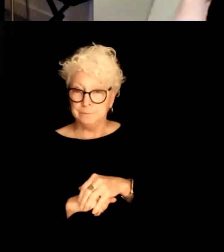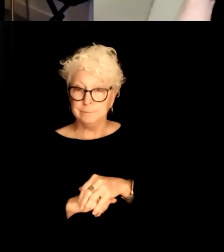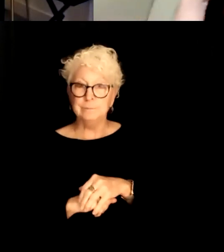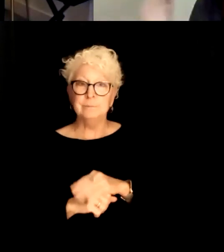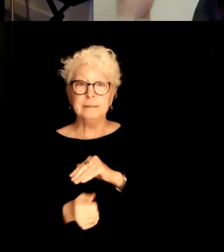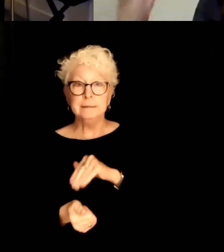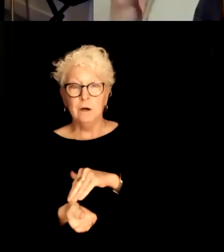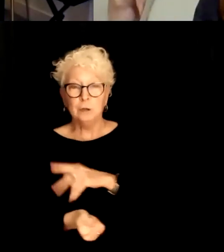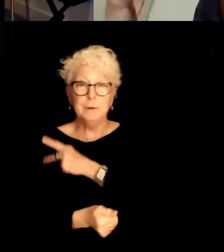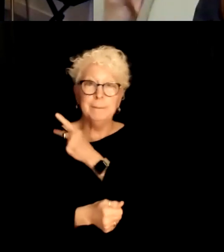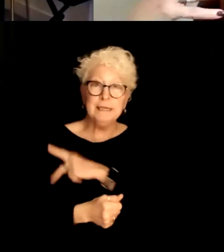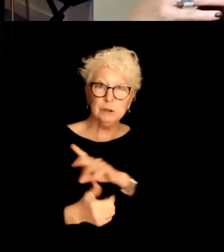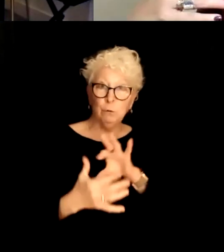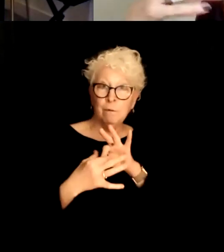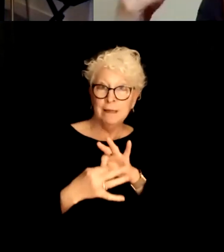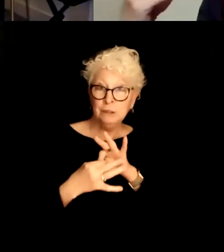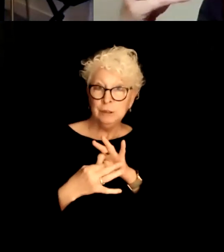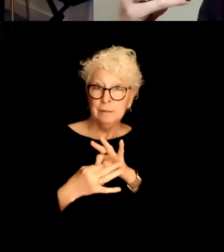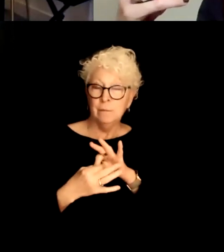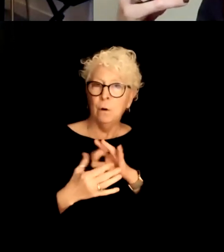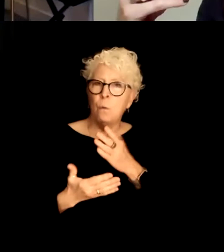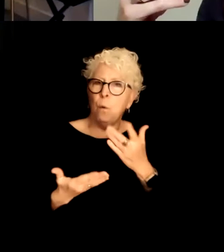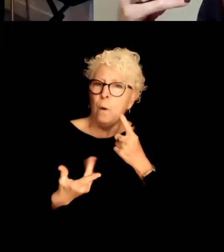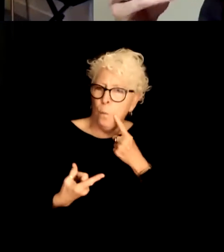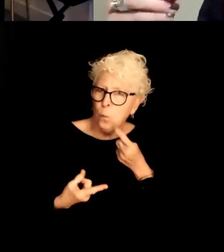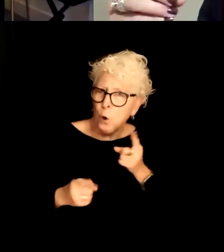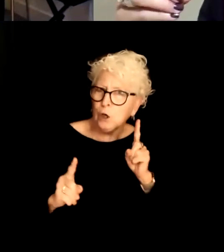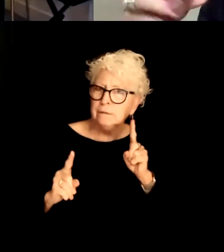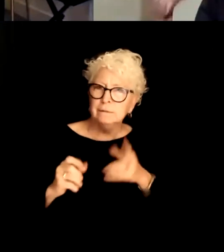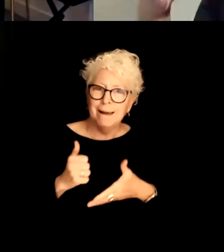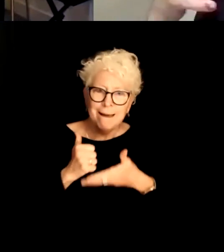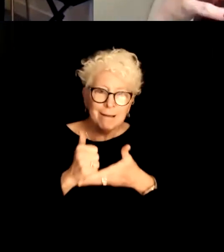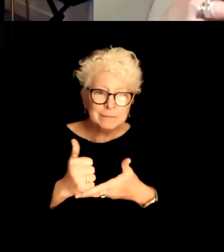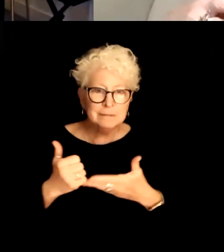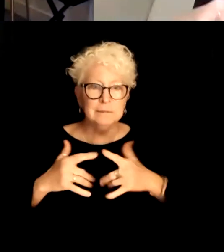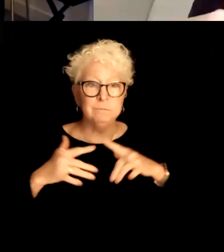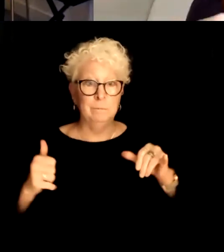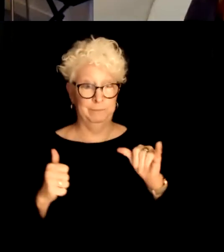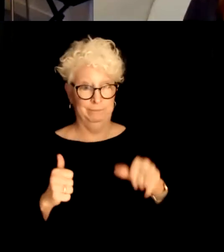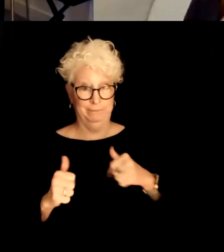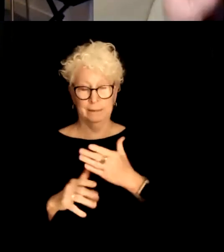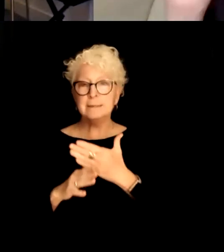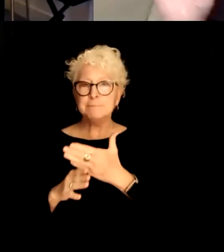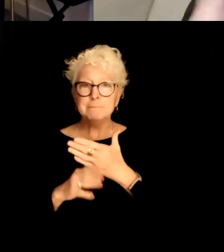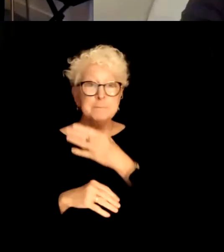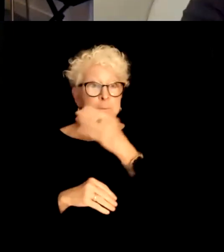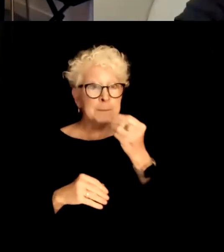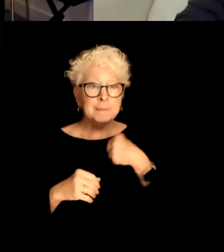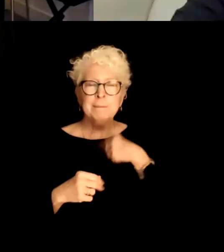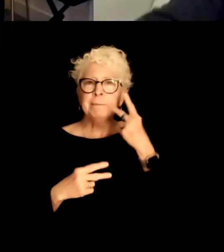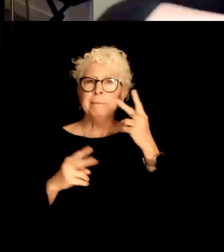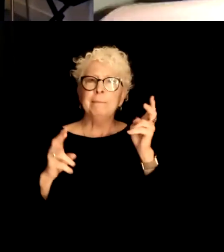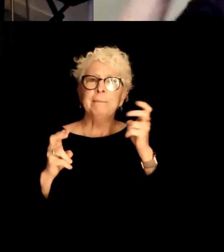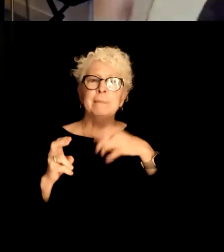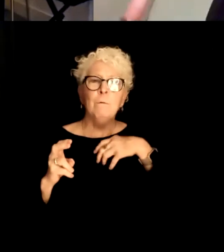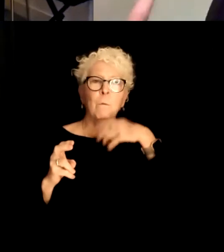relations. And speaking of the interactions, thinking about the possibilities, for instance, of, like I was just saying, the sort of older chronic